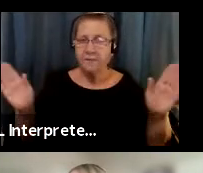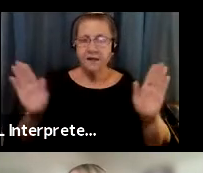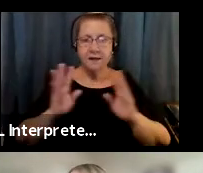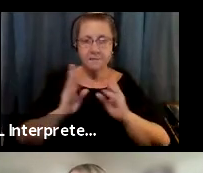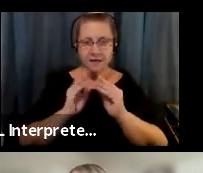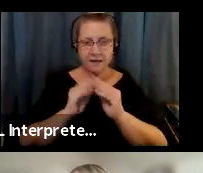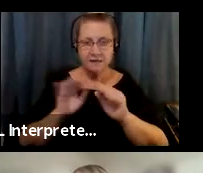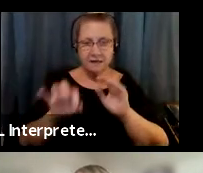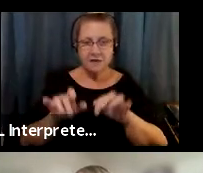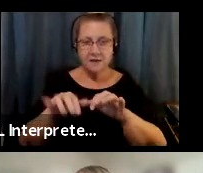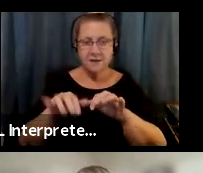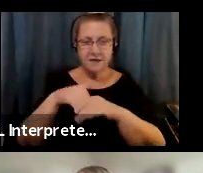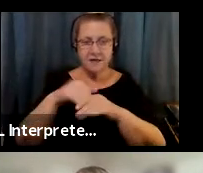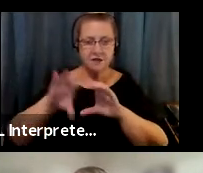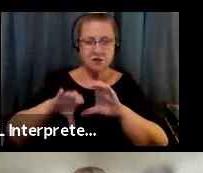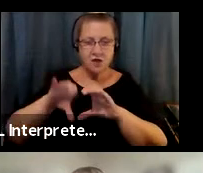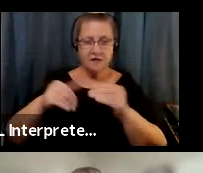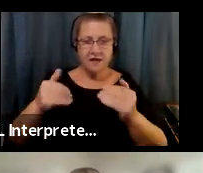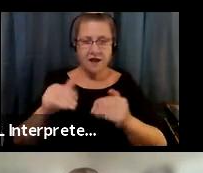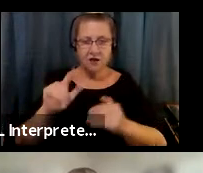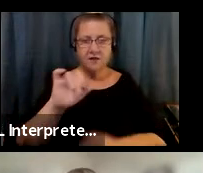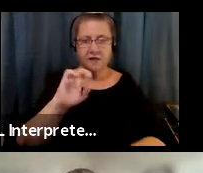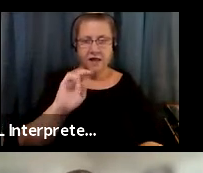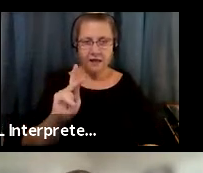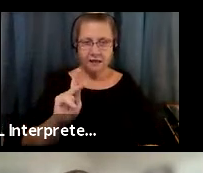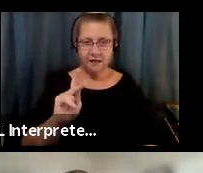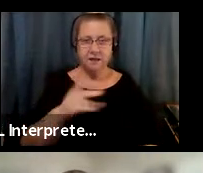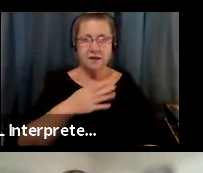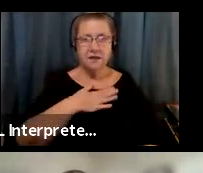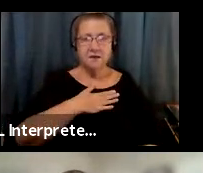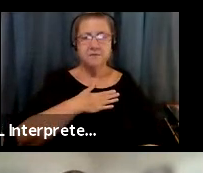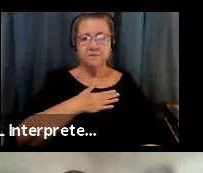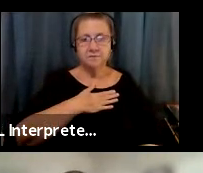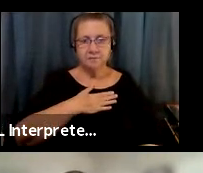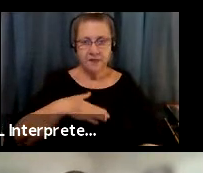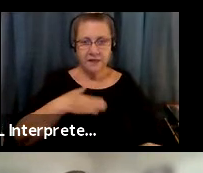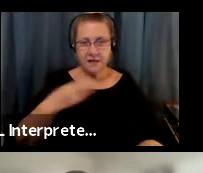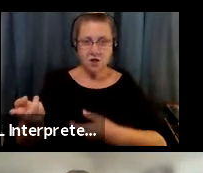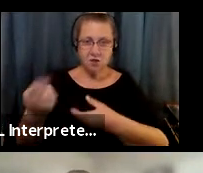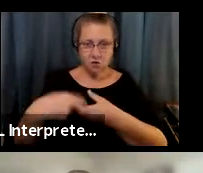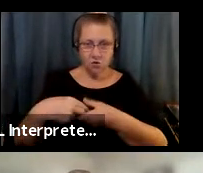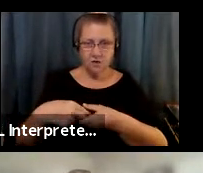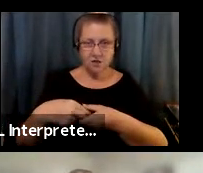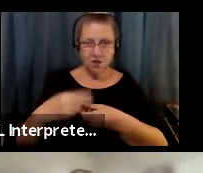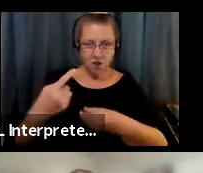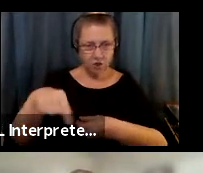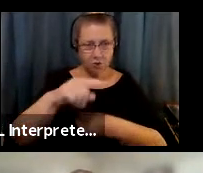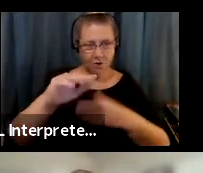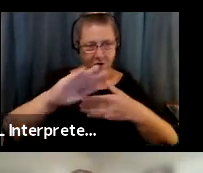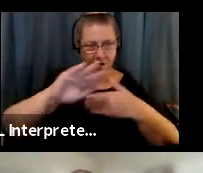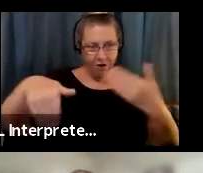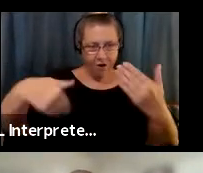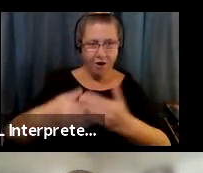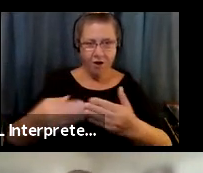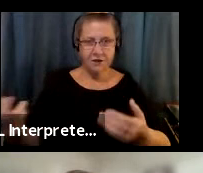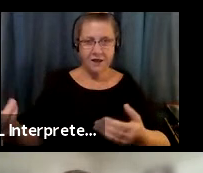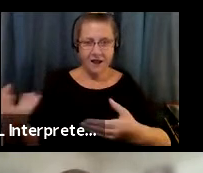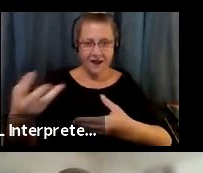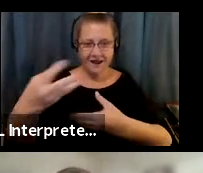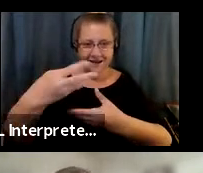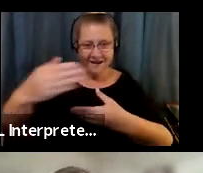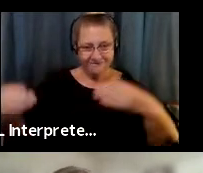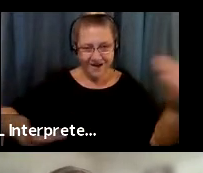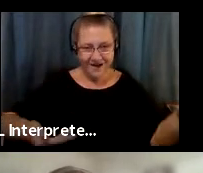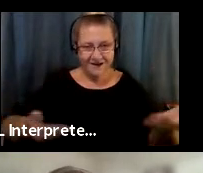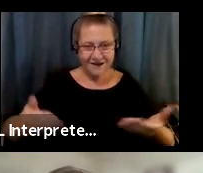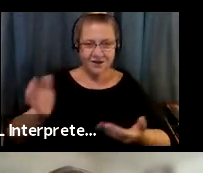now the link to that, and please join us. You're invited. We will have a meeting later this summer, and there will